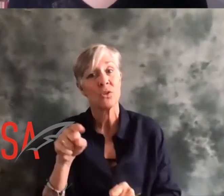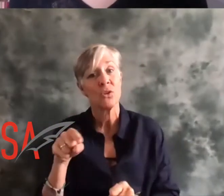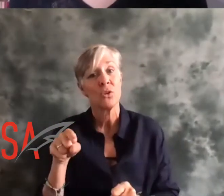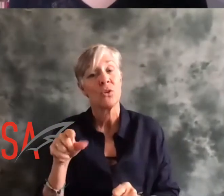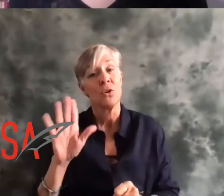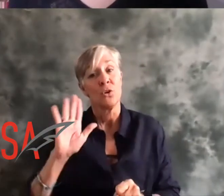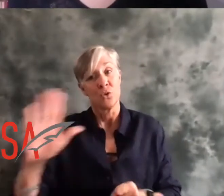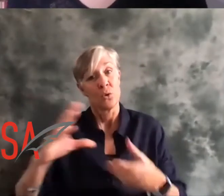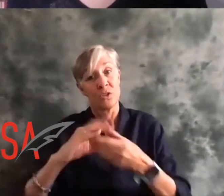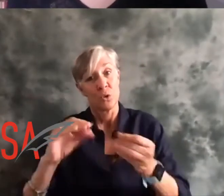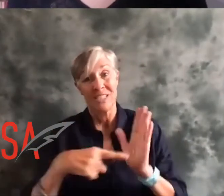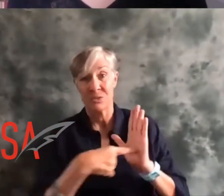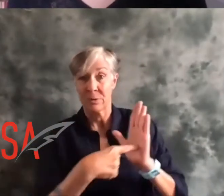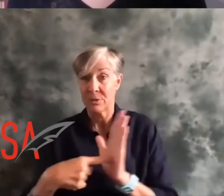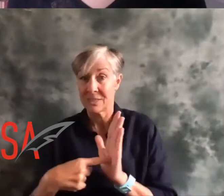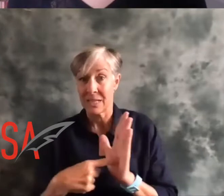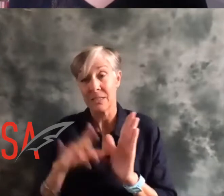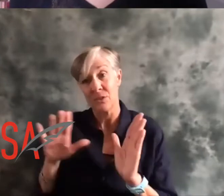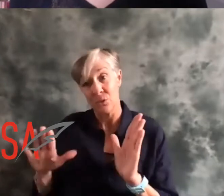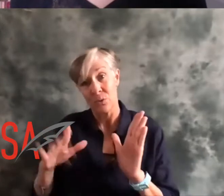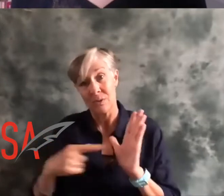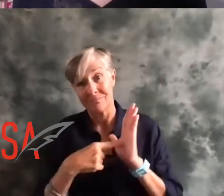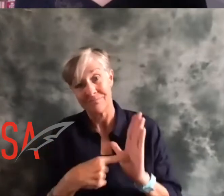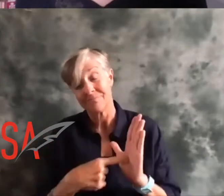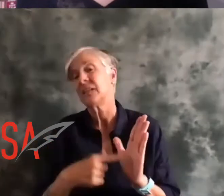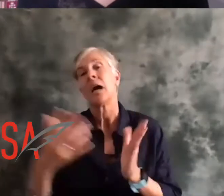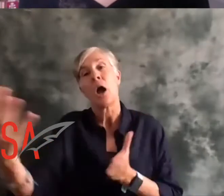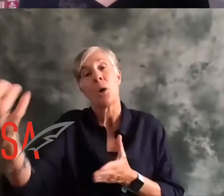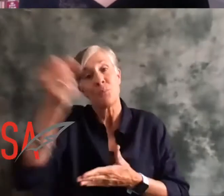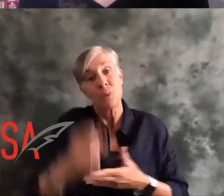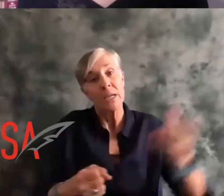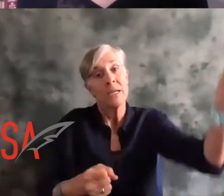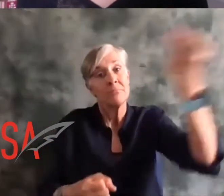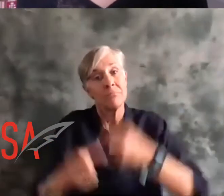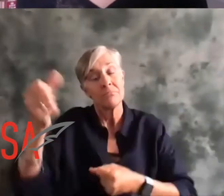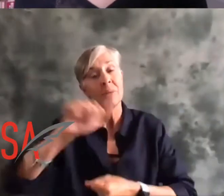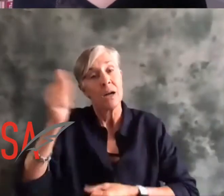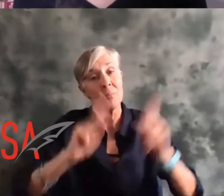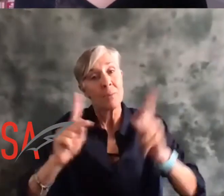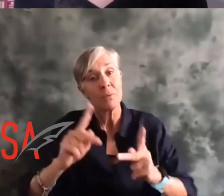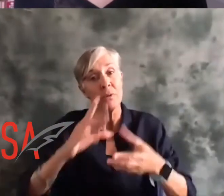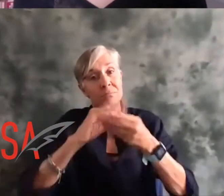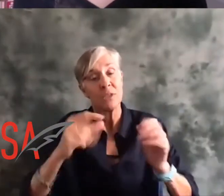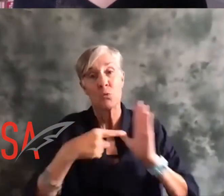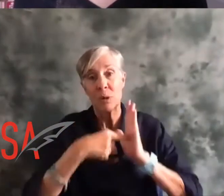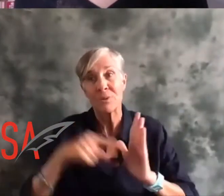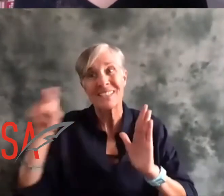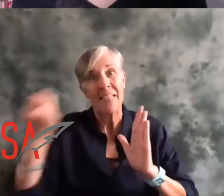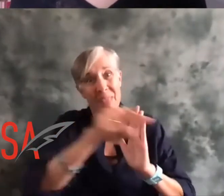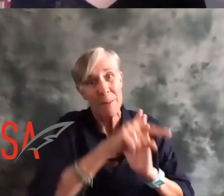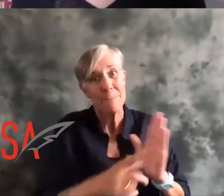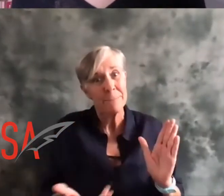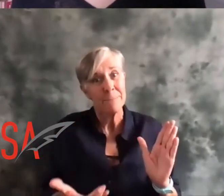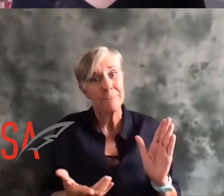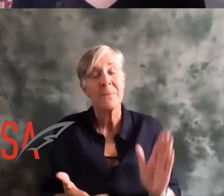and you're telling your story, and bring in other people and tell their stories and represent them. So yeah, thank you for that